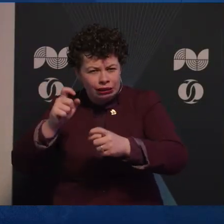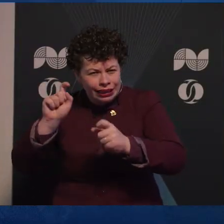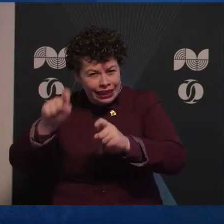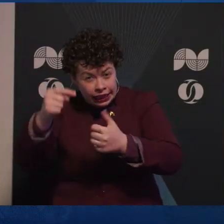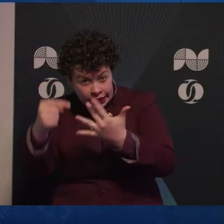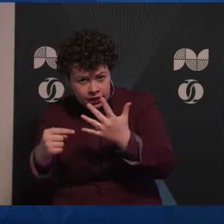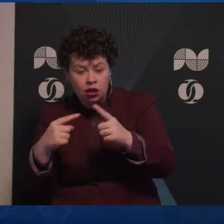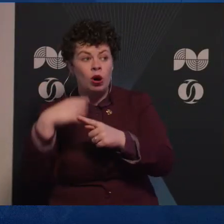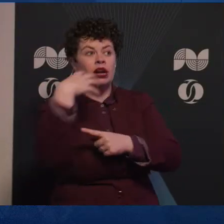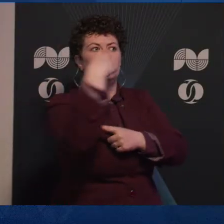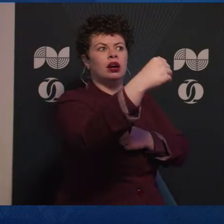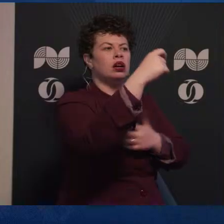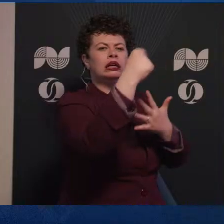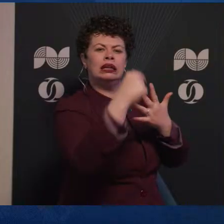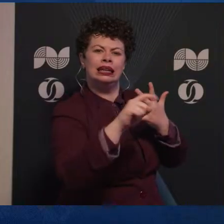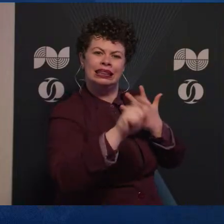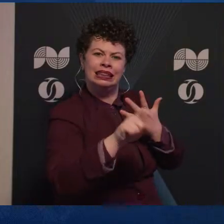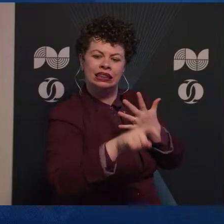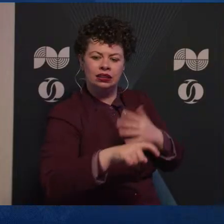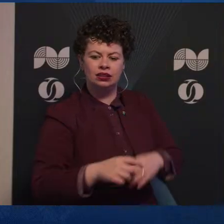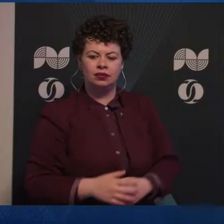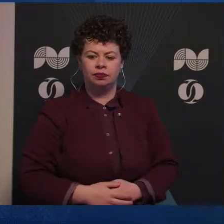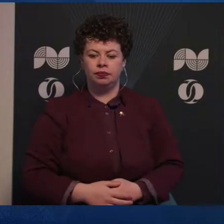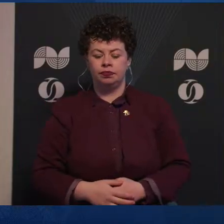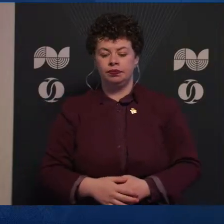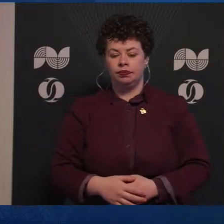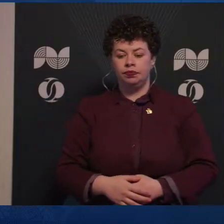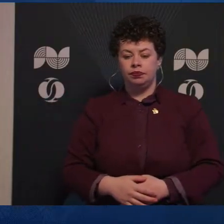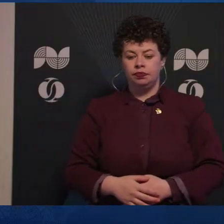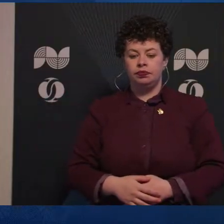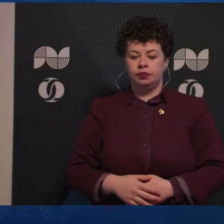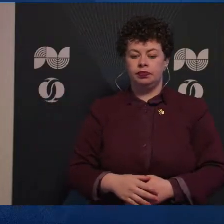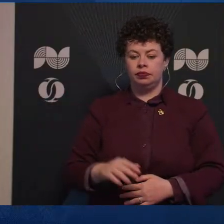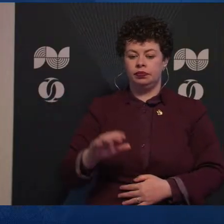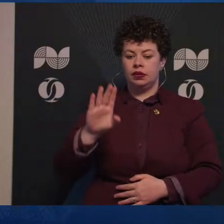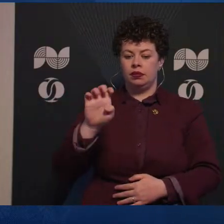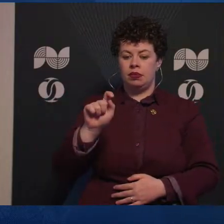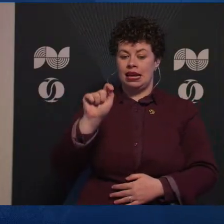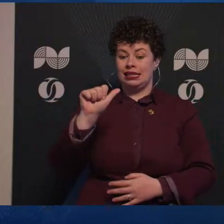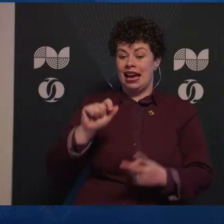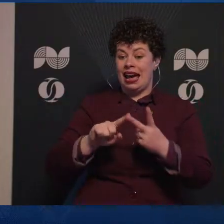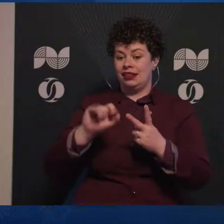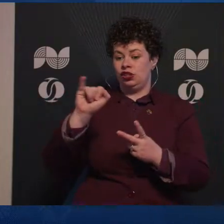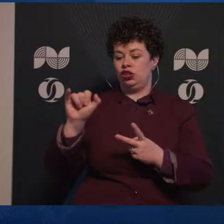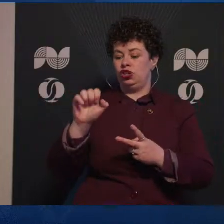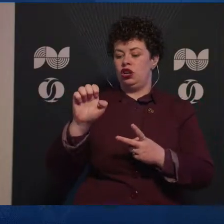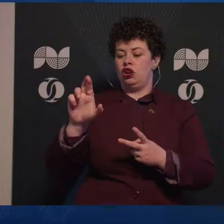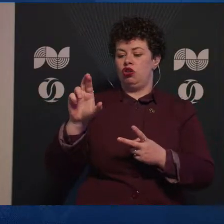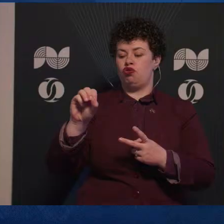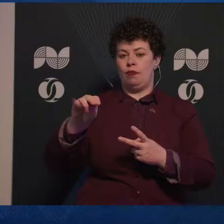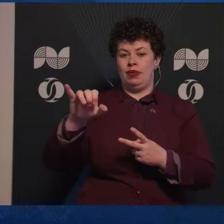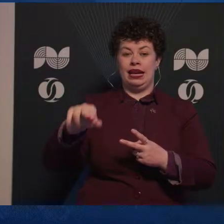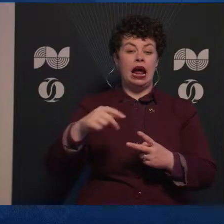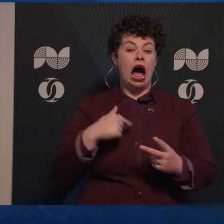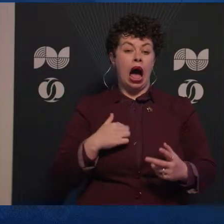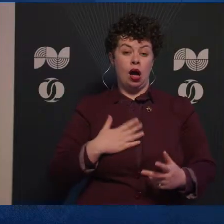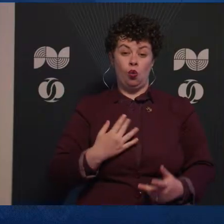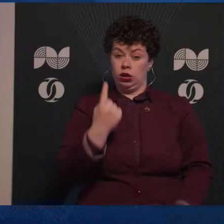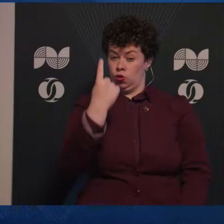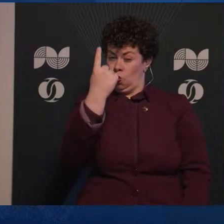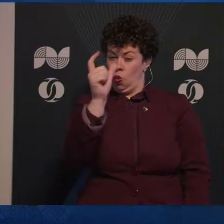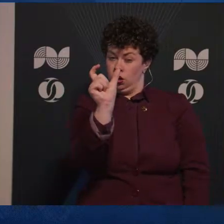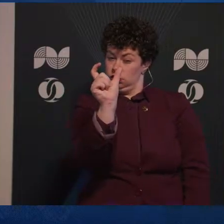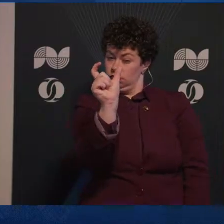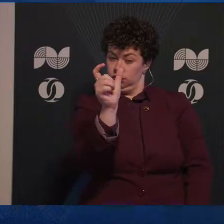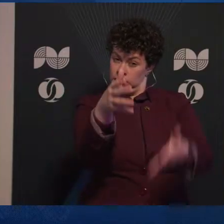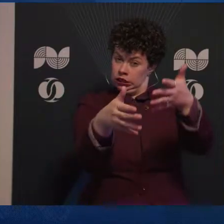short? Beata, and I wouldn't mind hearing from Jeremy on this one as well, if that's okay. Let me just focus on one: competition. Right?